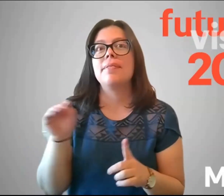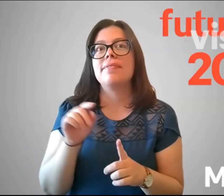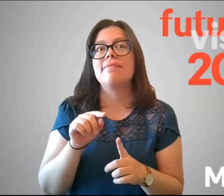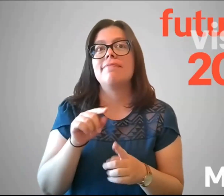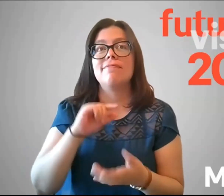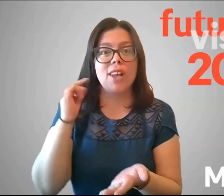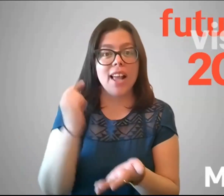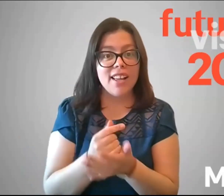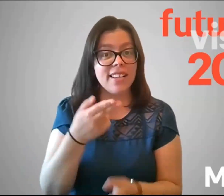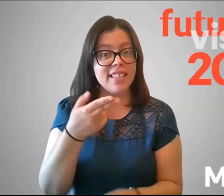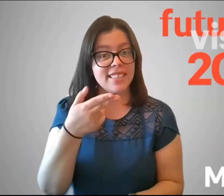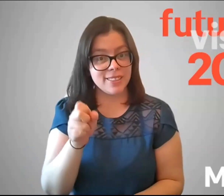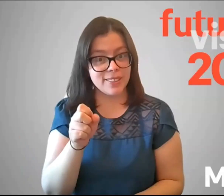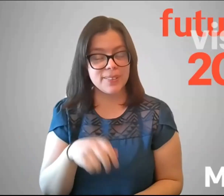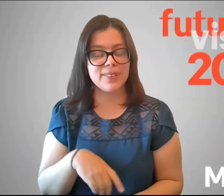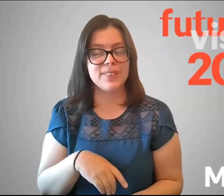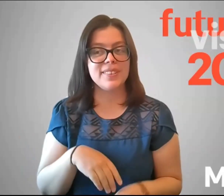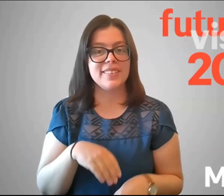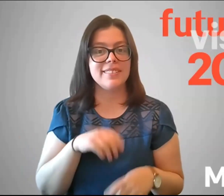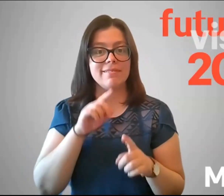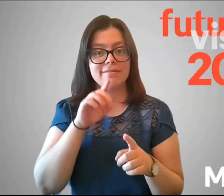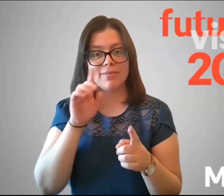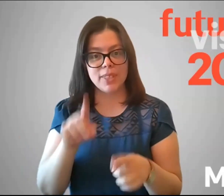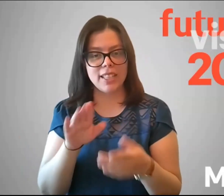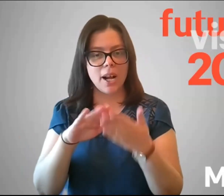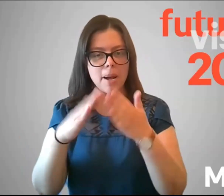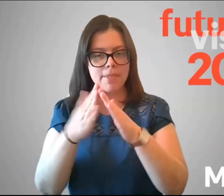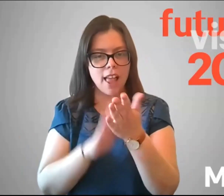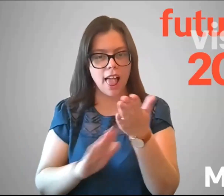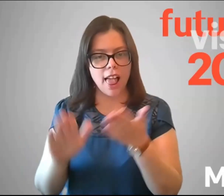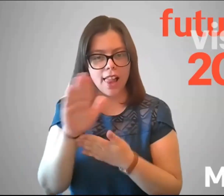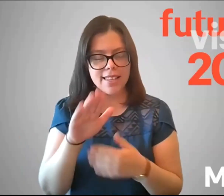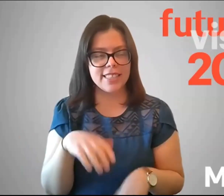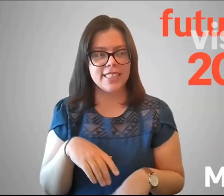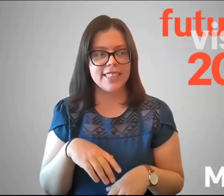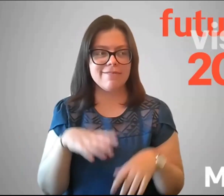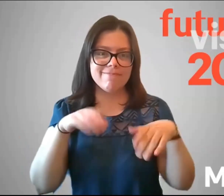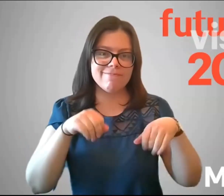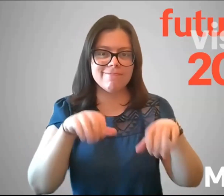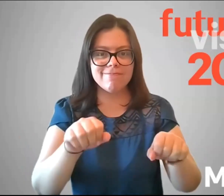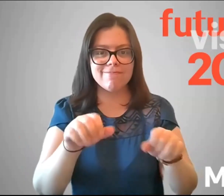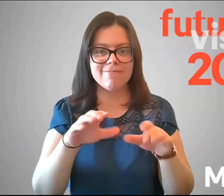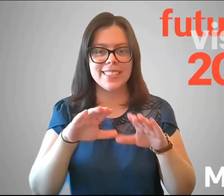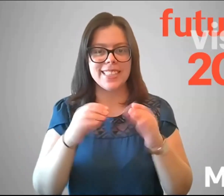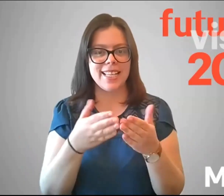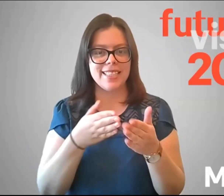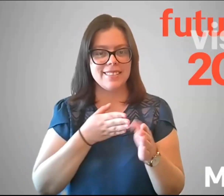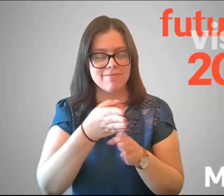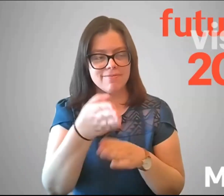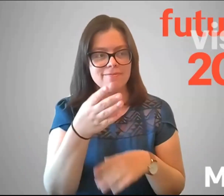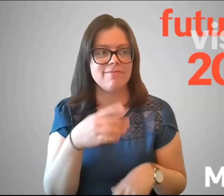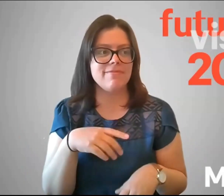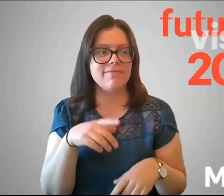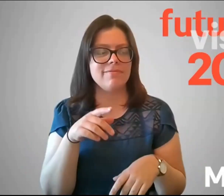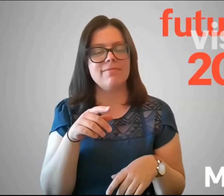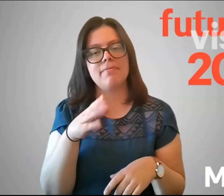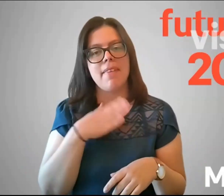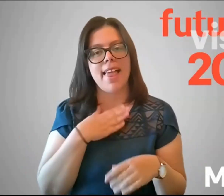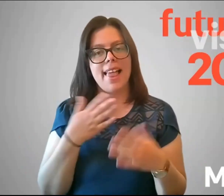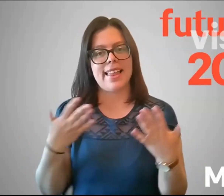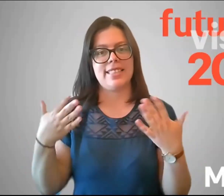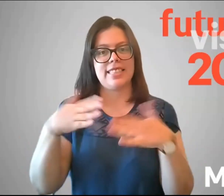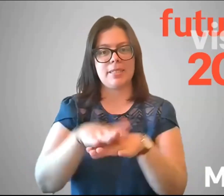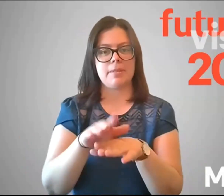speaker. But I graduated high school in the state, and I attended a community college, took